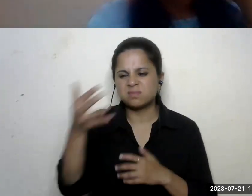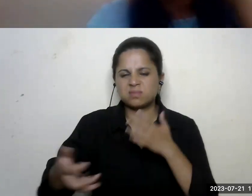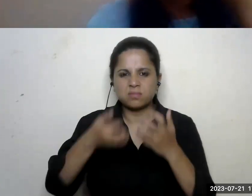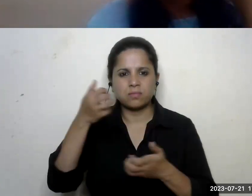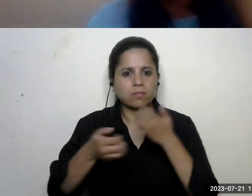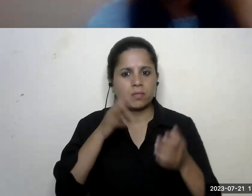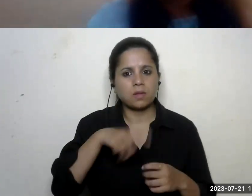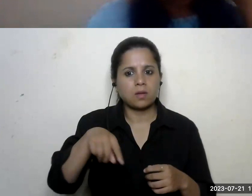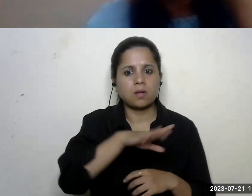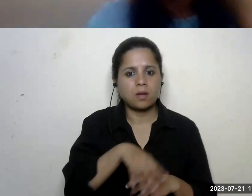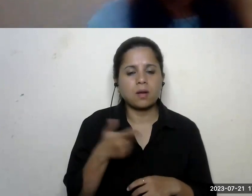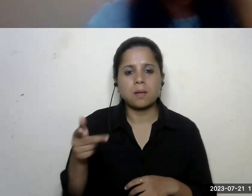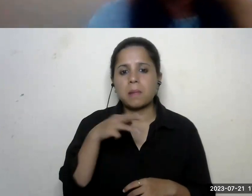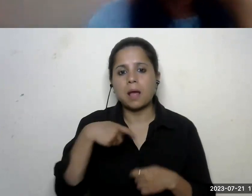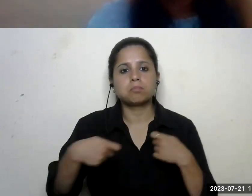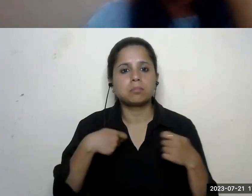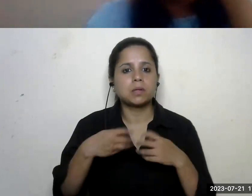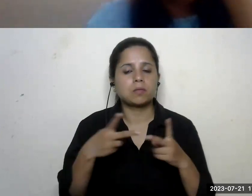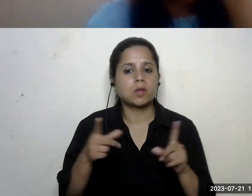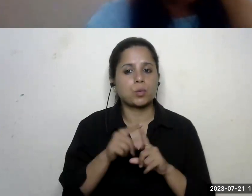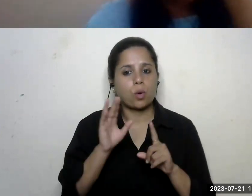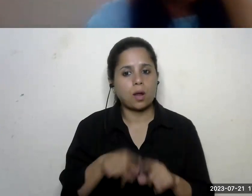off this plastic business. But